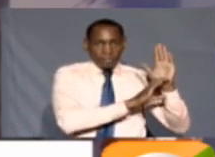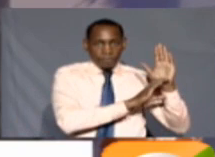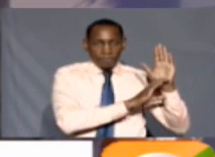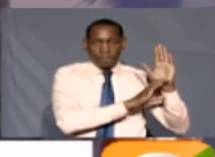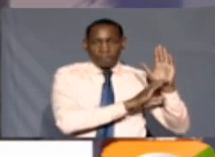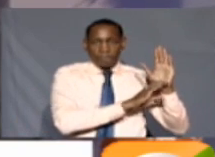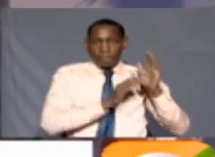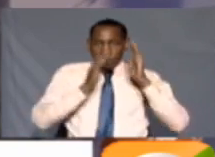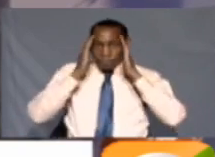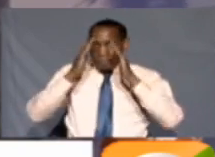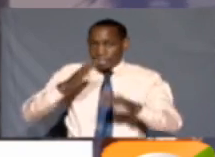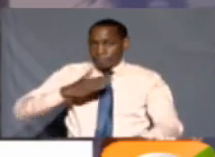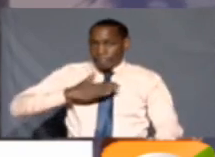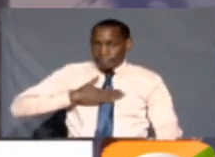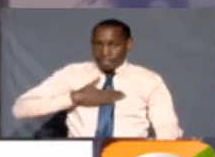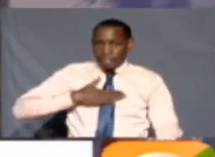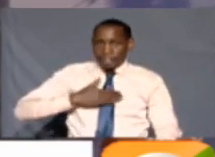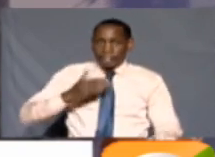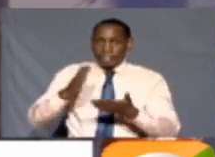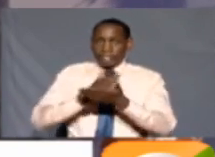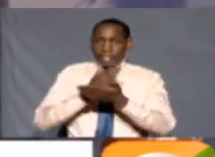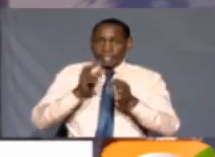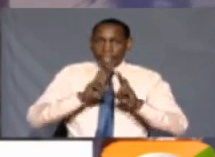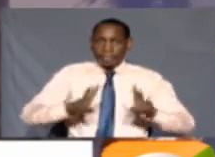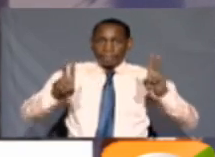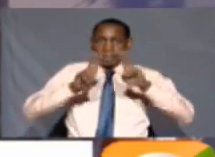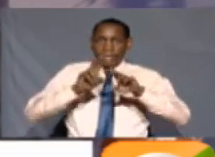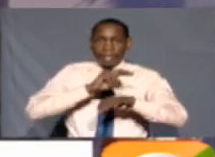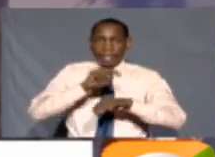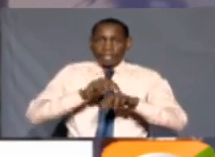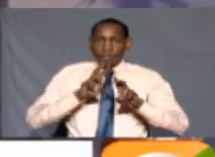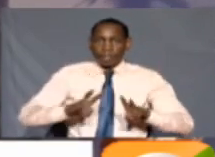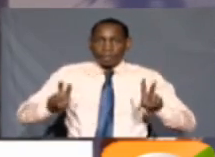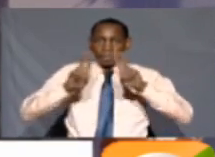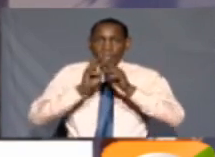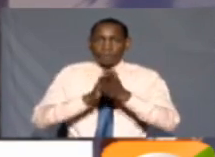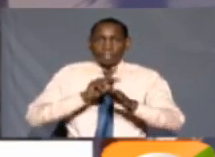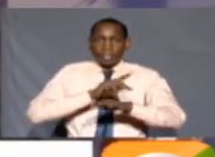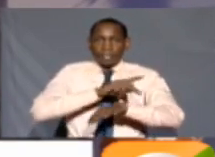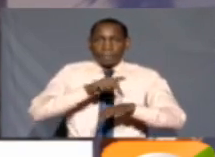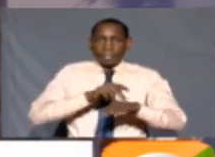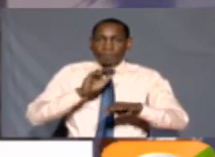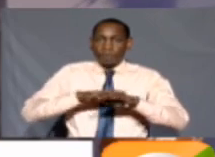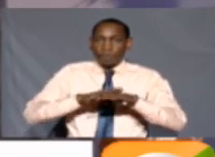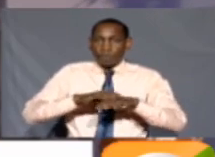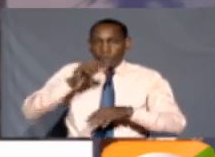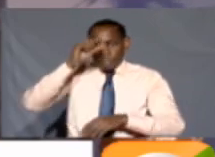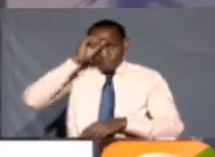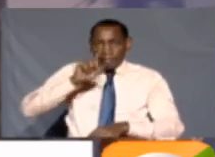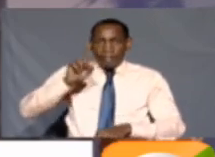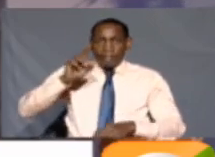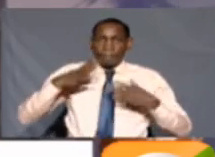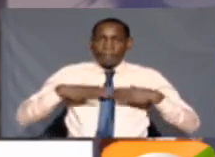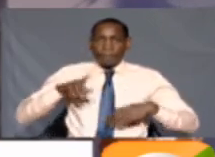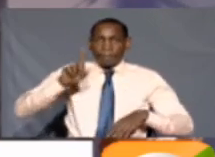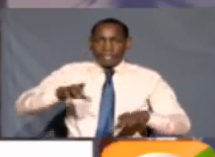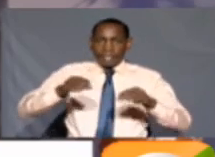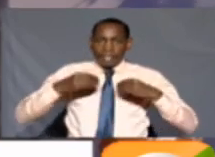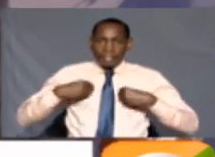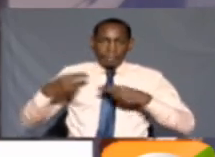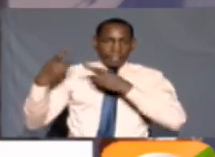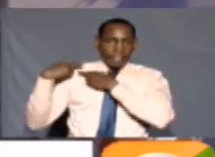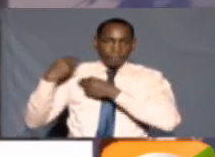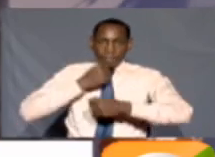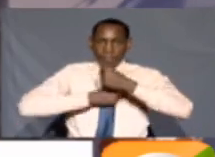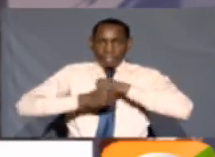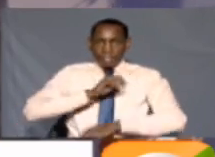our co-commitment, shared values, national values and principles of good governance, is that people should take accountability for their actions